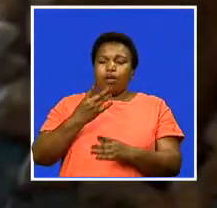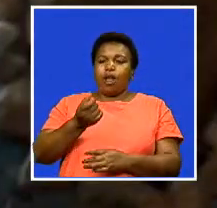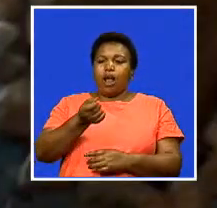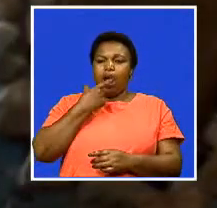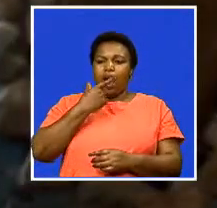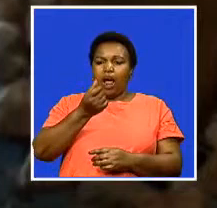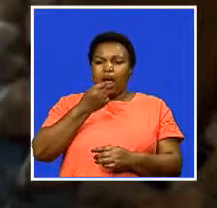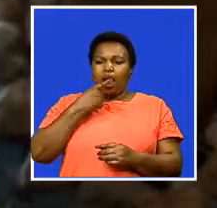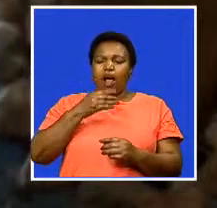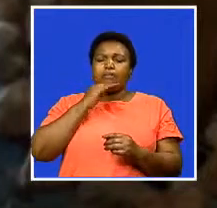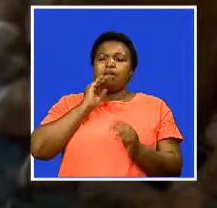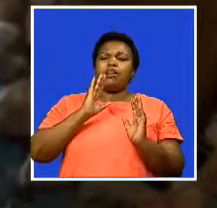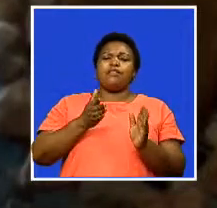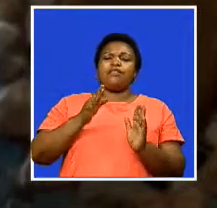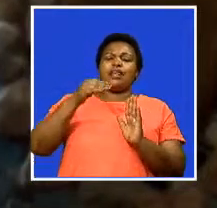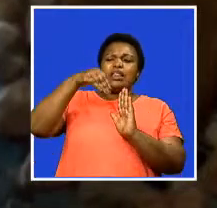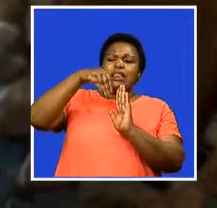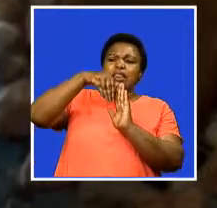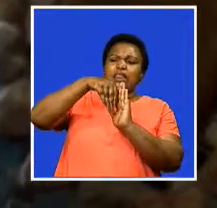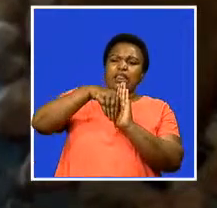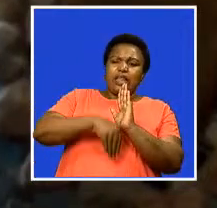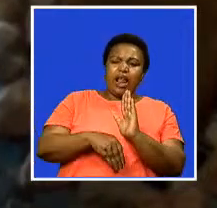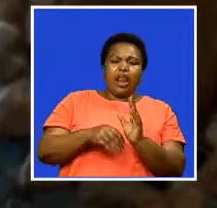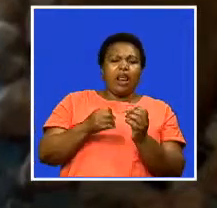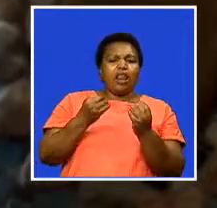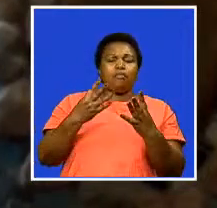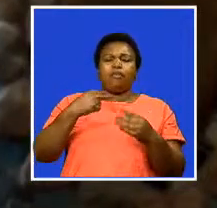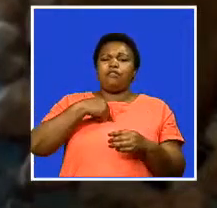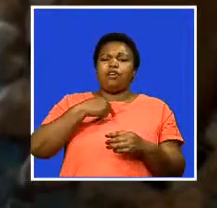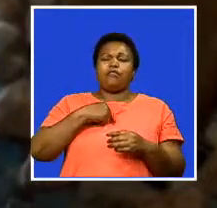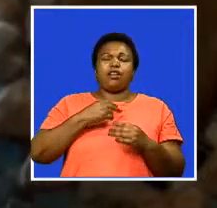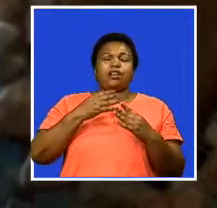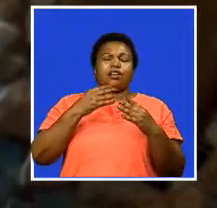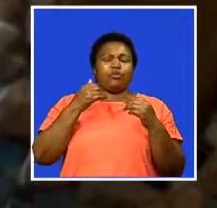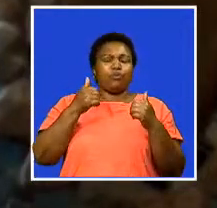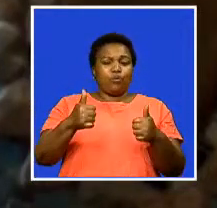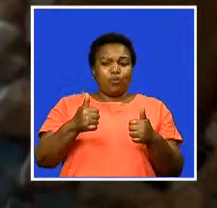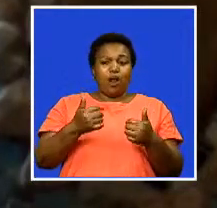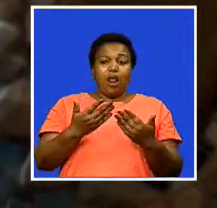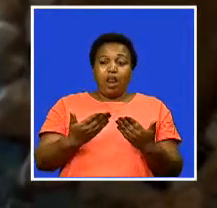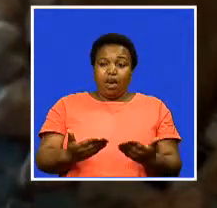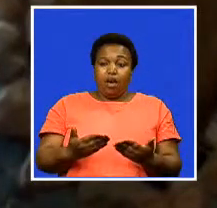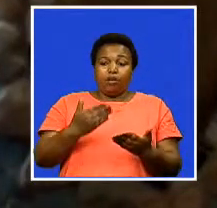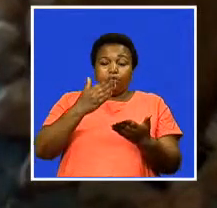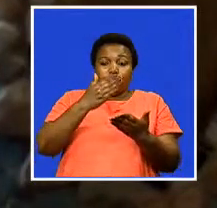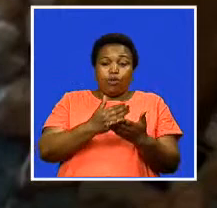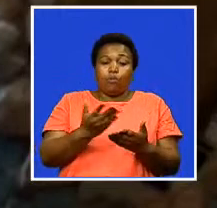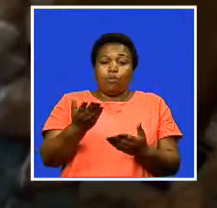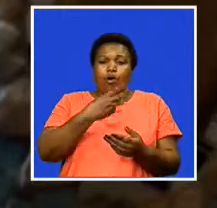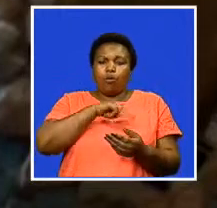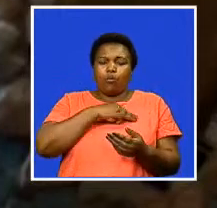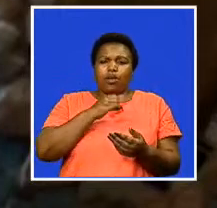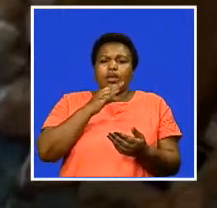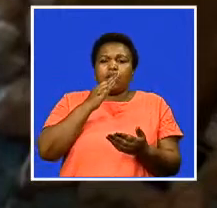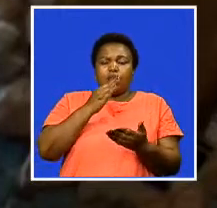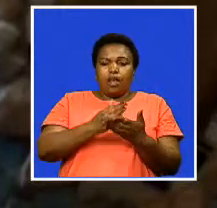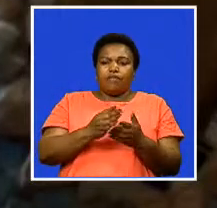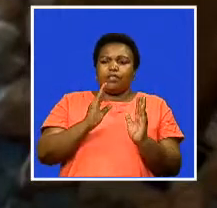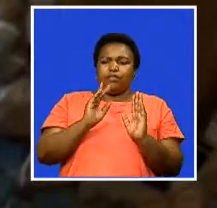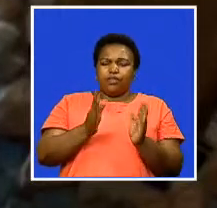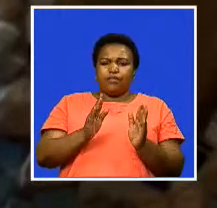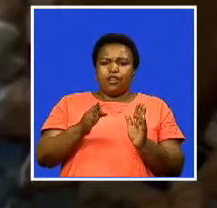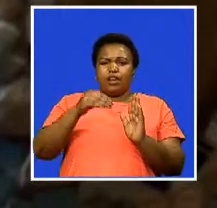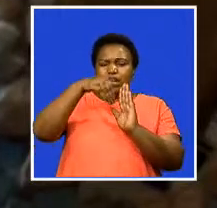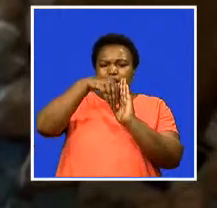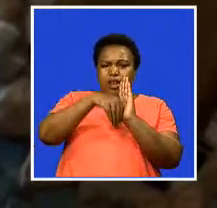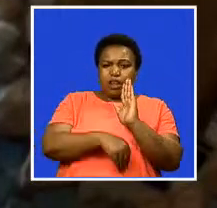infection yehla kakhulu inombolo tetu abadinhle kakhulu. Sekumile ke manje. Lapha sikhona khona kume phasi kunjengana kwaka